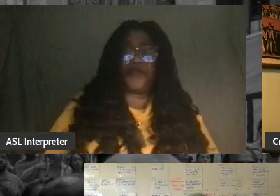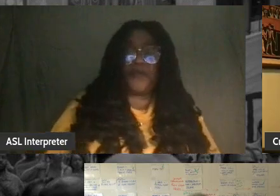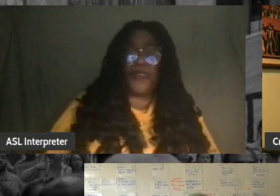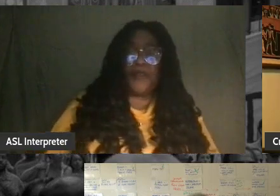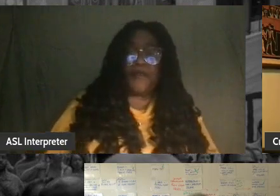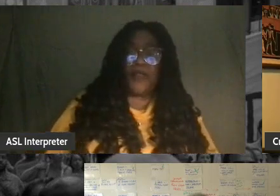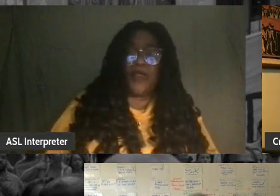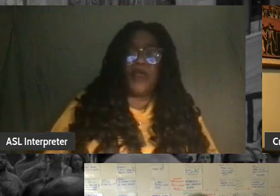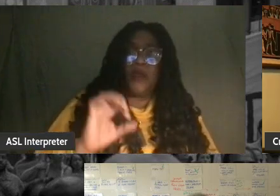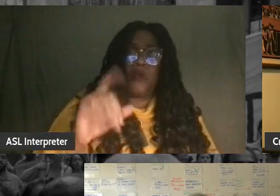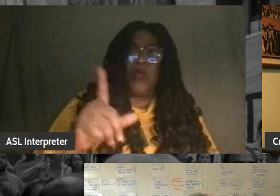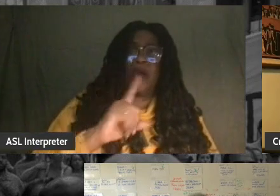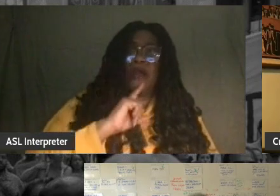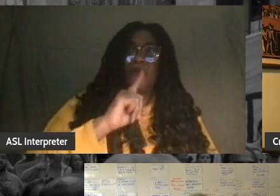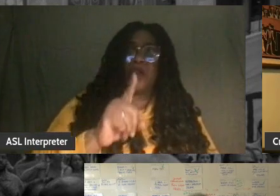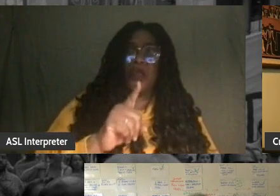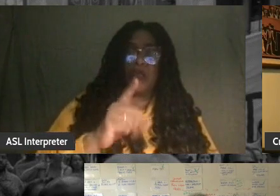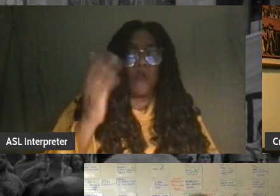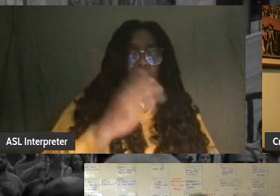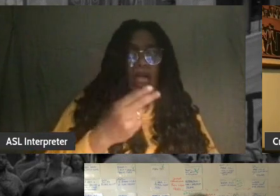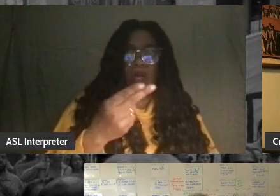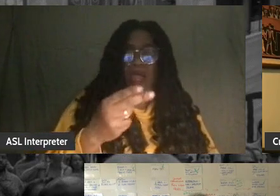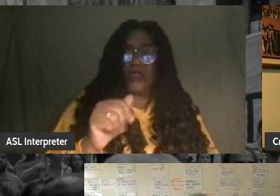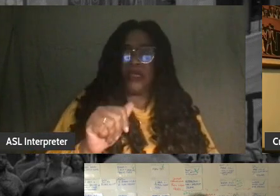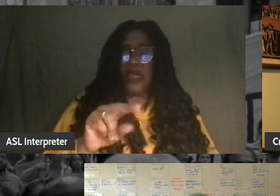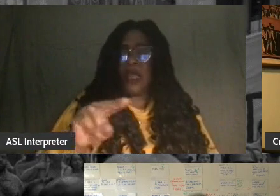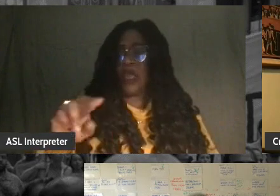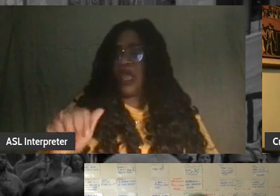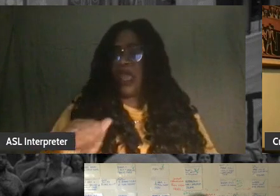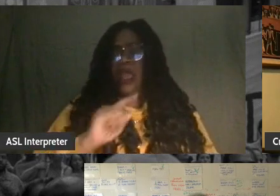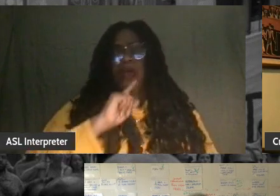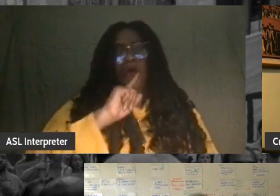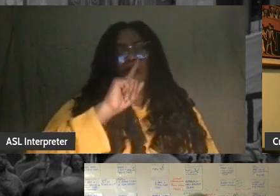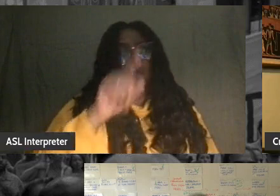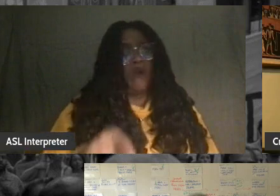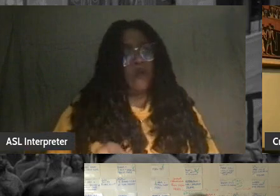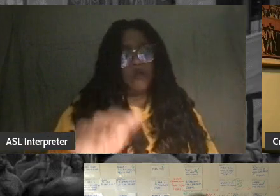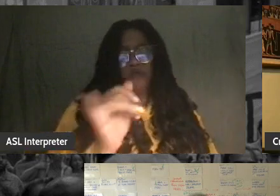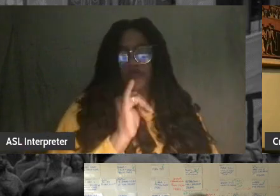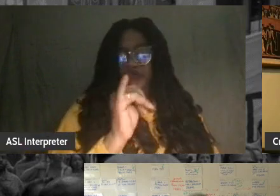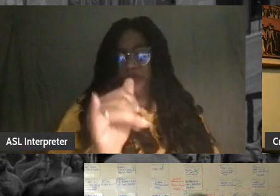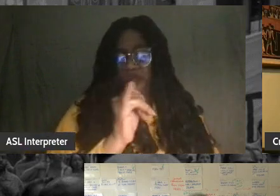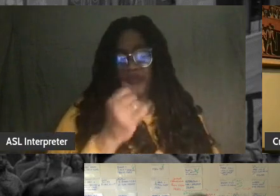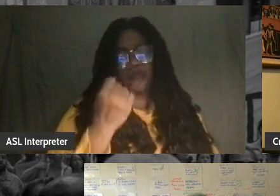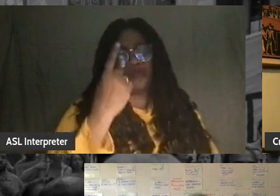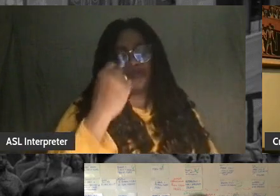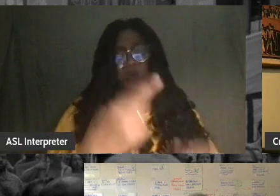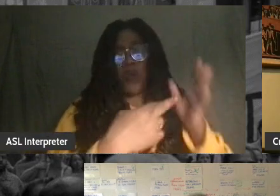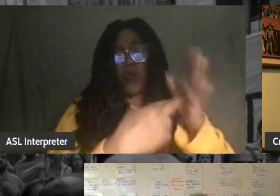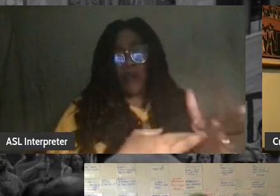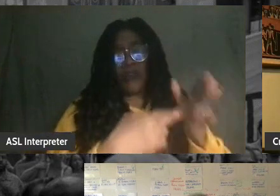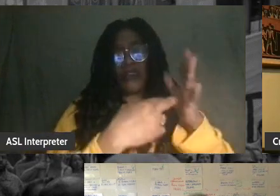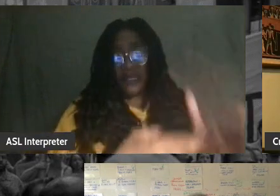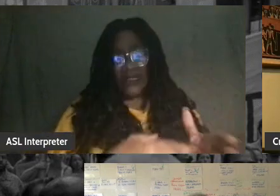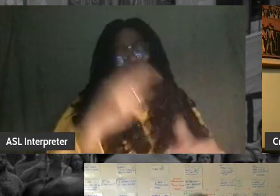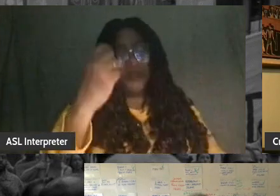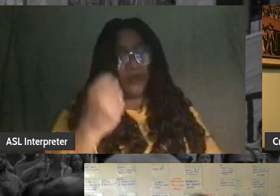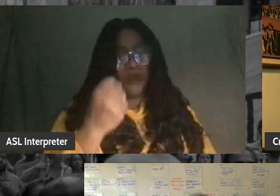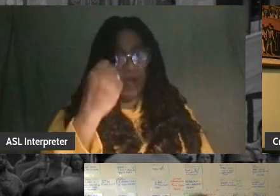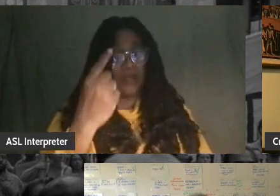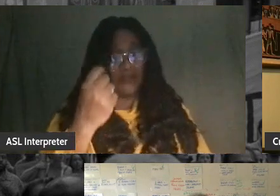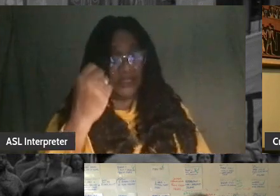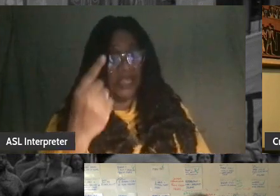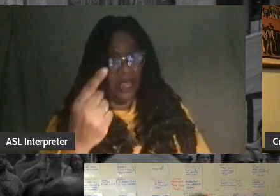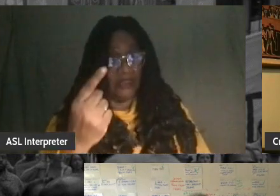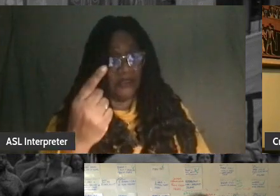mean, I felt everything you said in terms of, you know, being represented by someone who understands you, because I